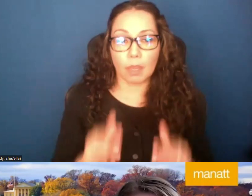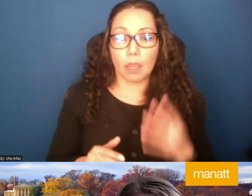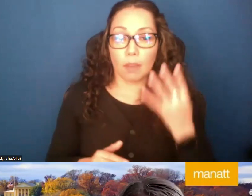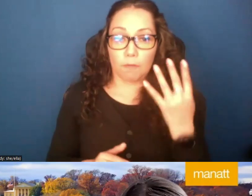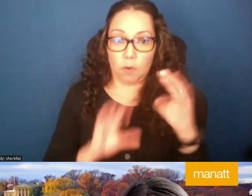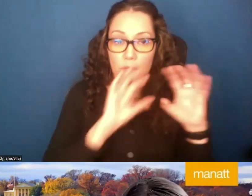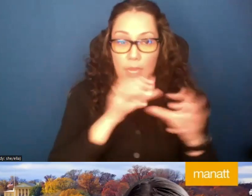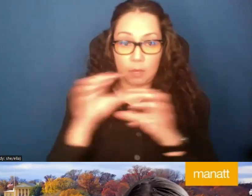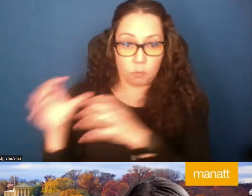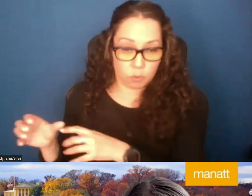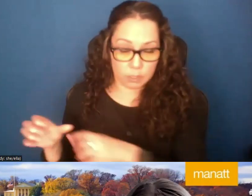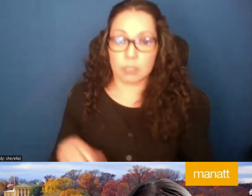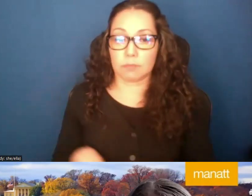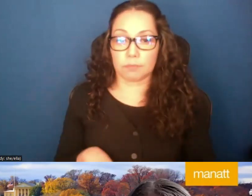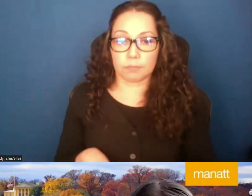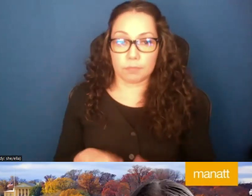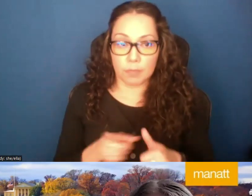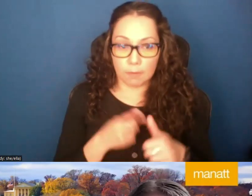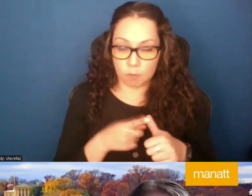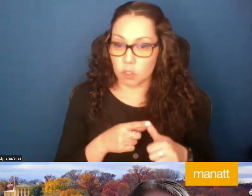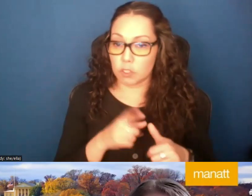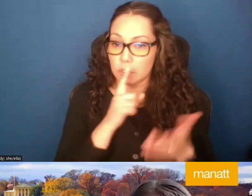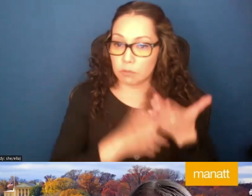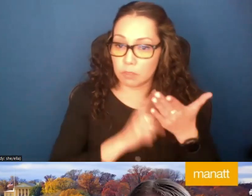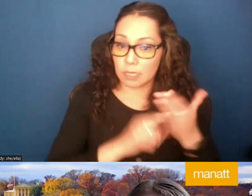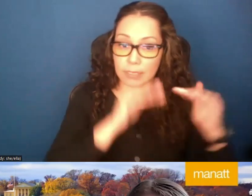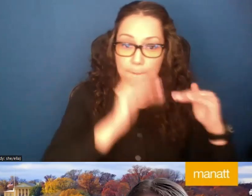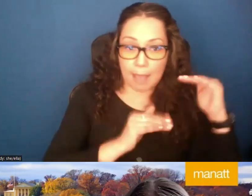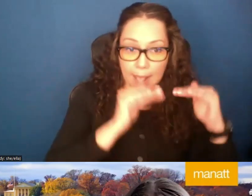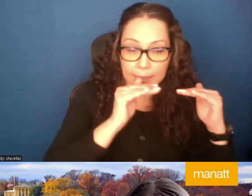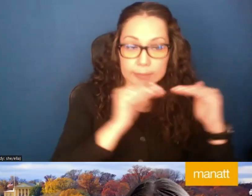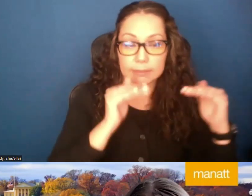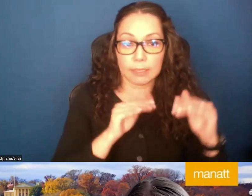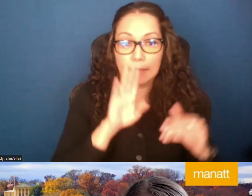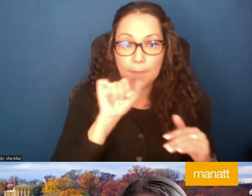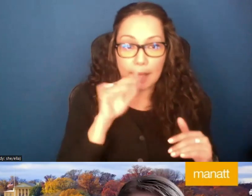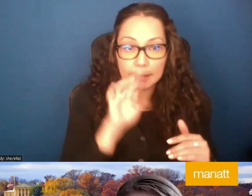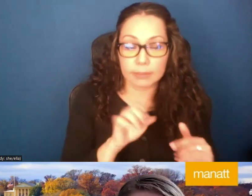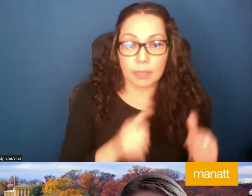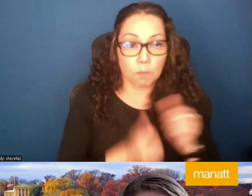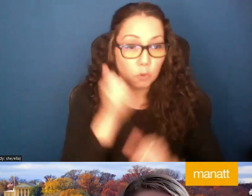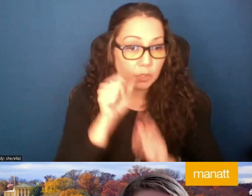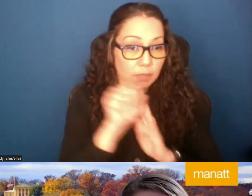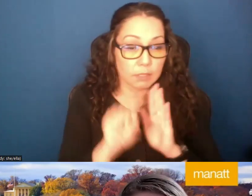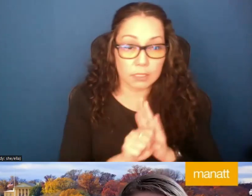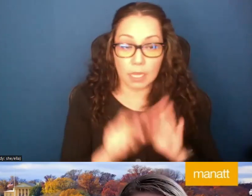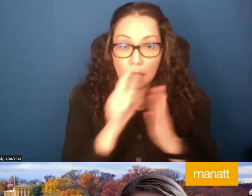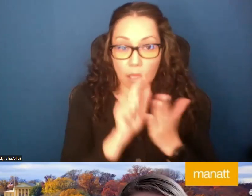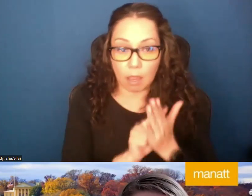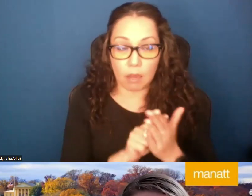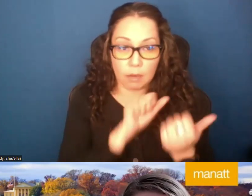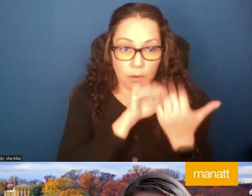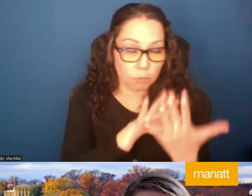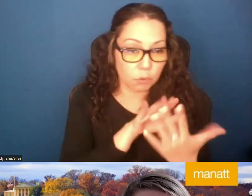we'll begin with balance, where we'll really talk about how most of the state laws approach balance by